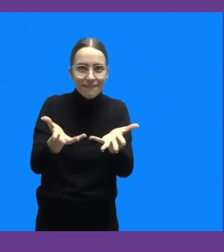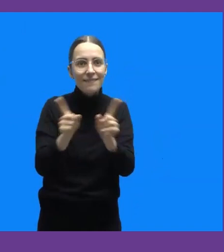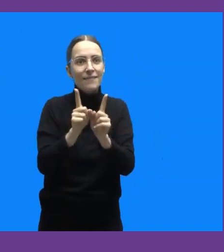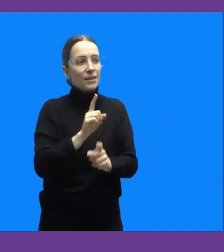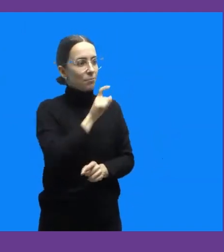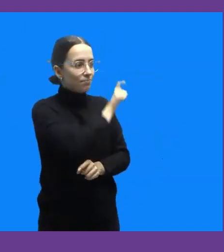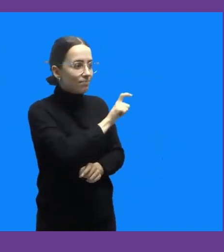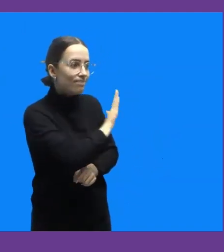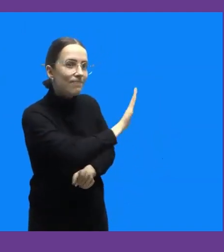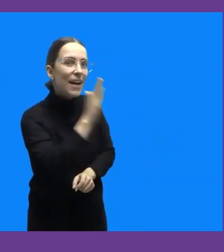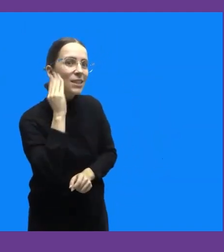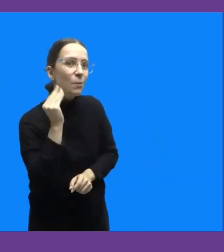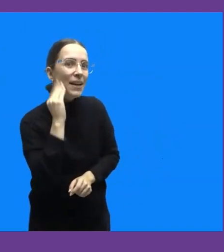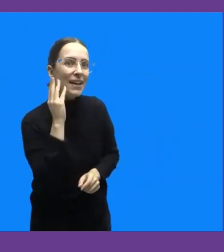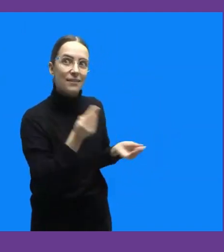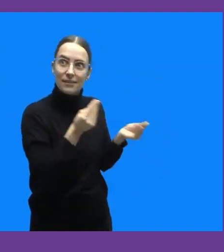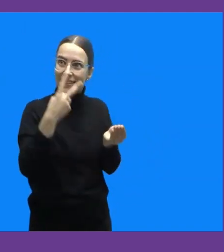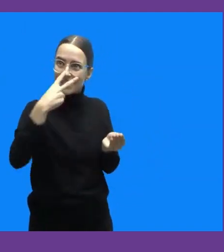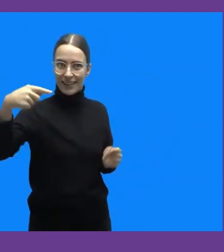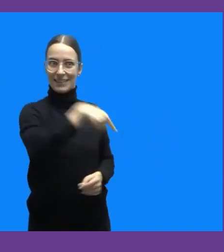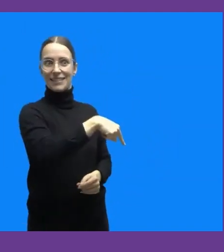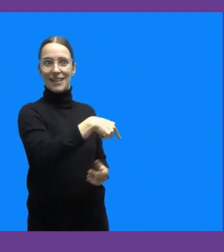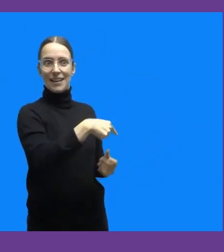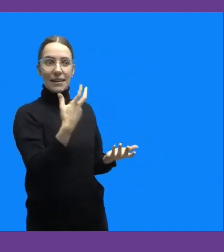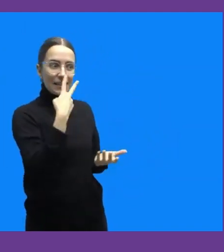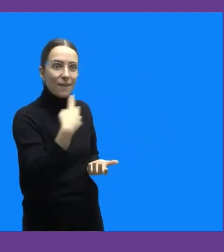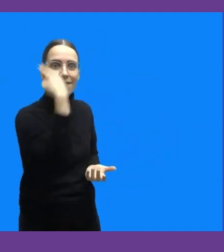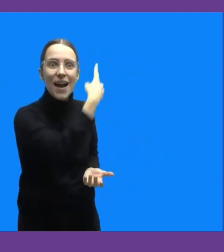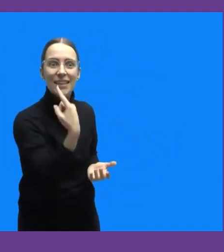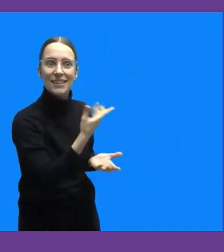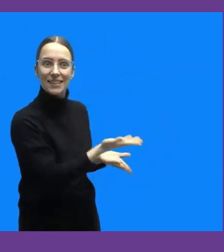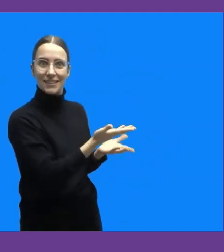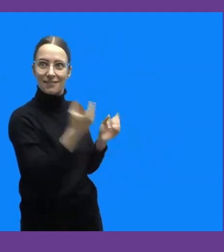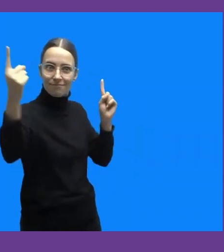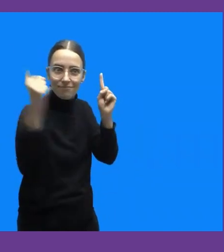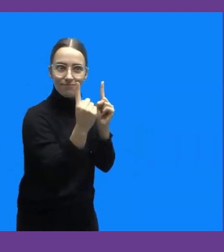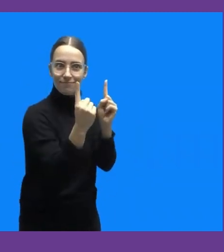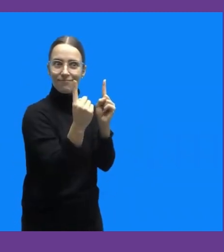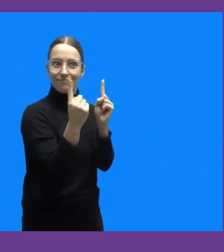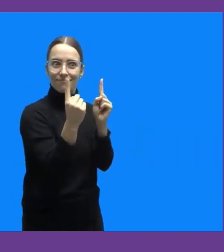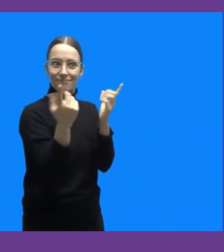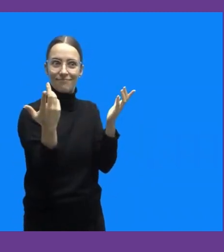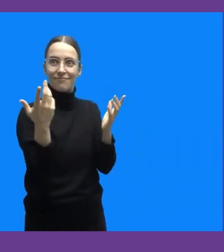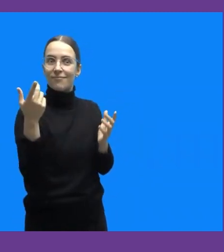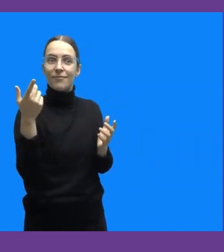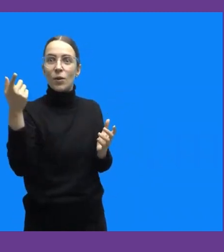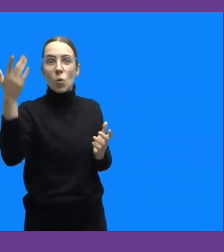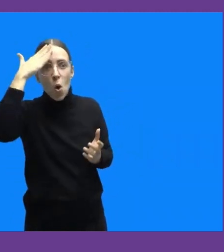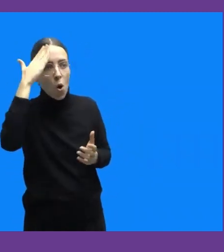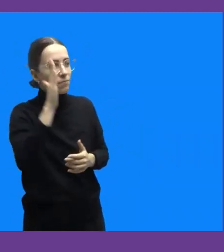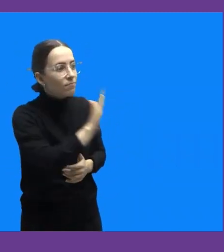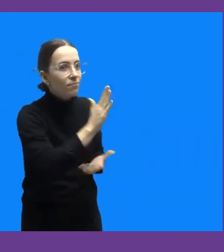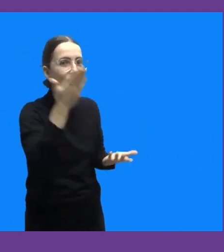You need to put faces into all of this knowledge, and also products in all of this knowledge, so that